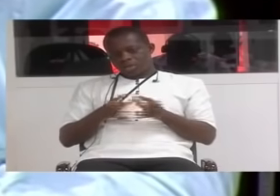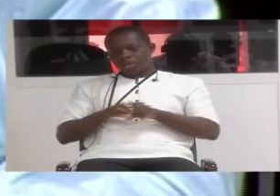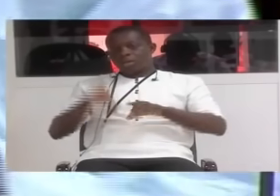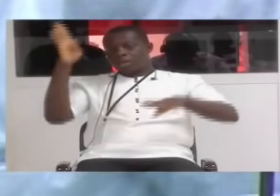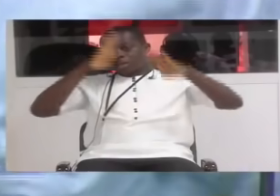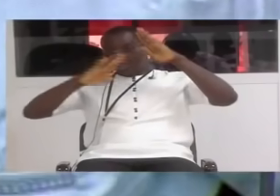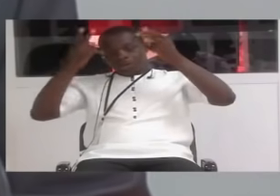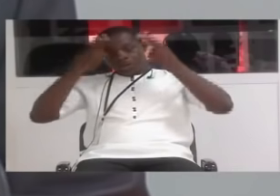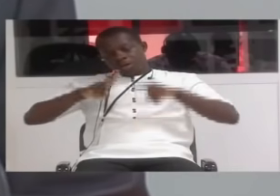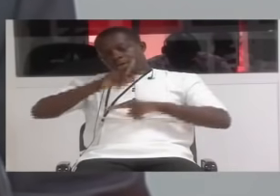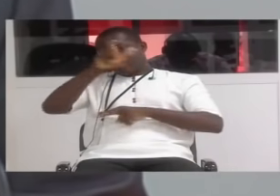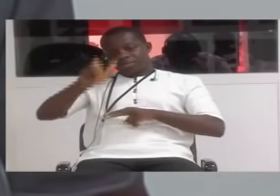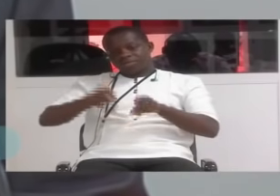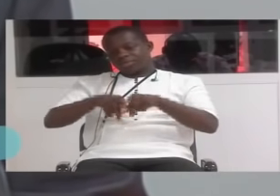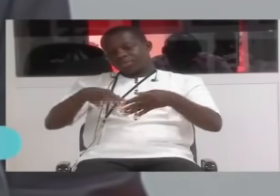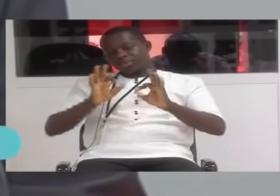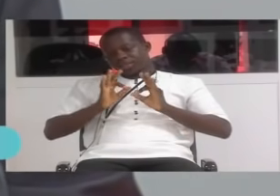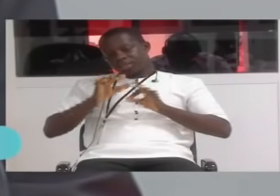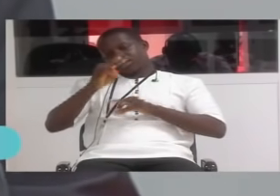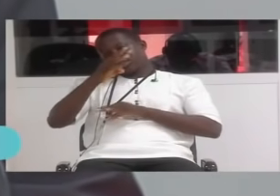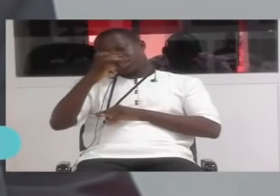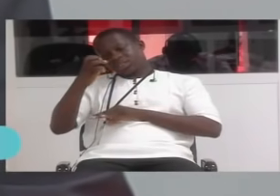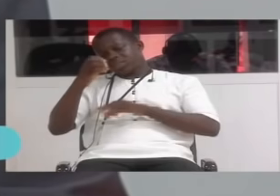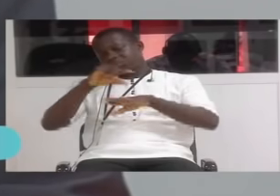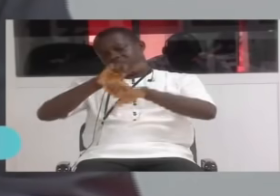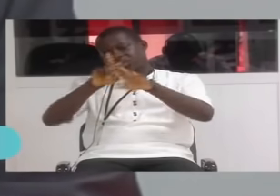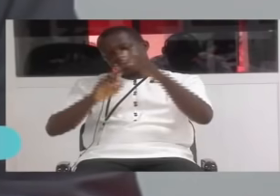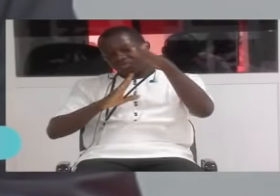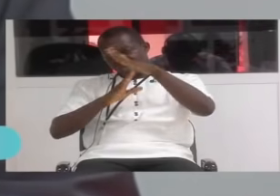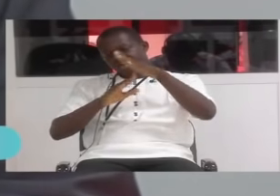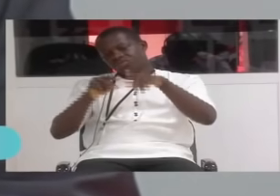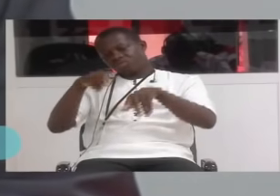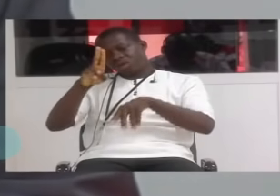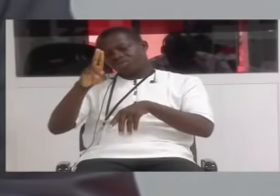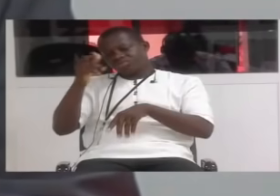Thank you, Council. We'll take a 30-minute break and come back at 12 noon. Meeting is adjourned.